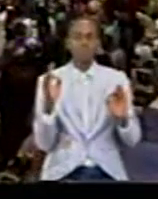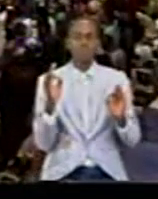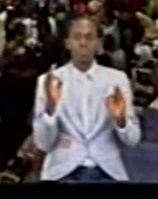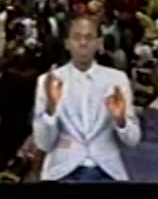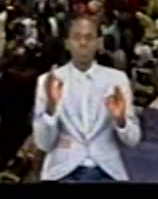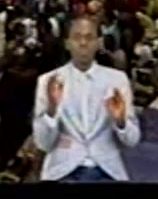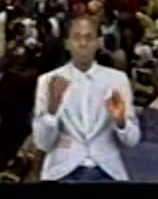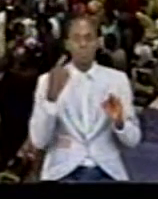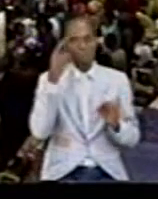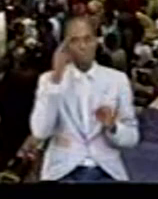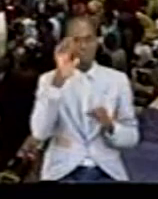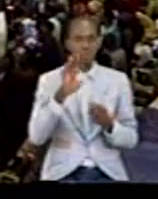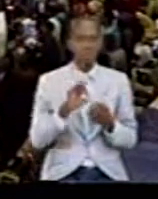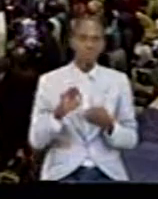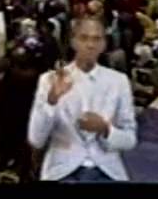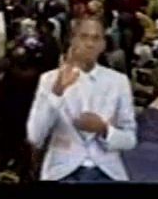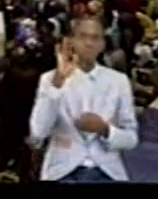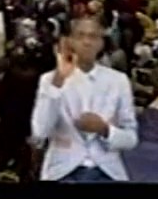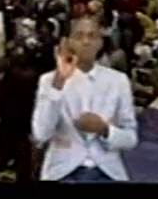For your spirit,